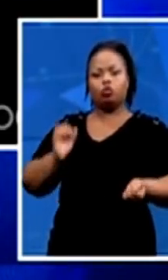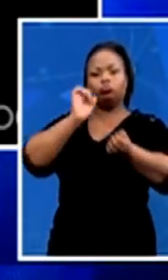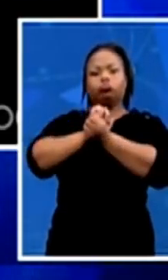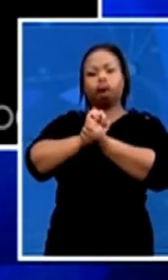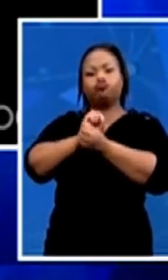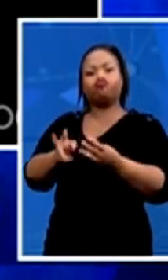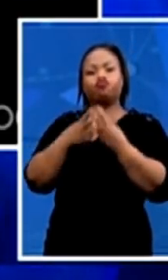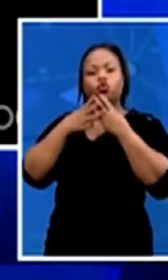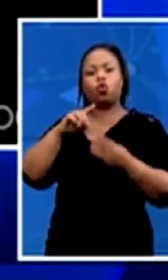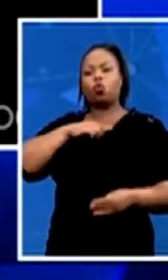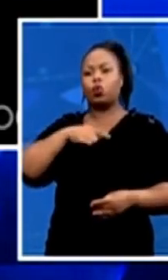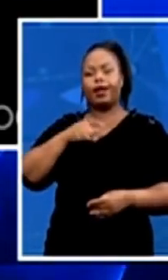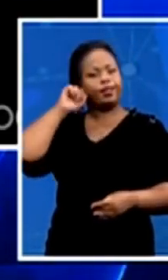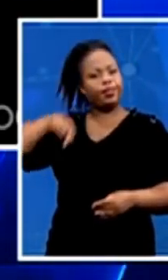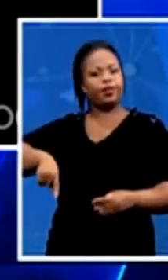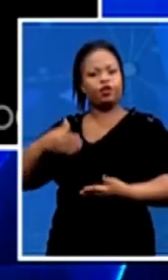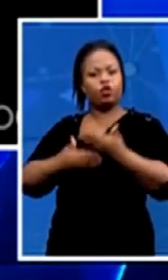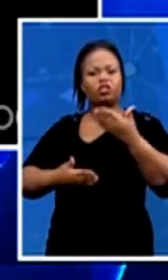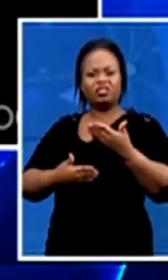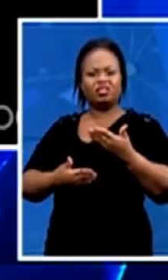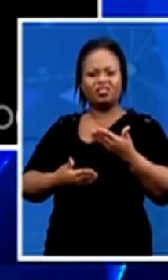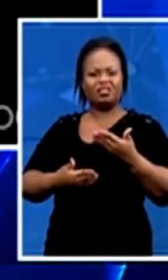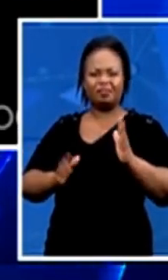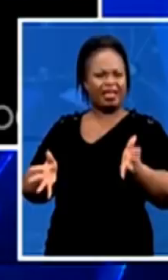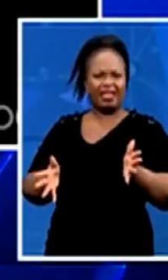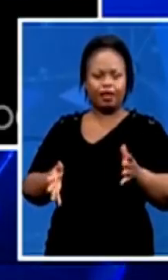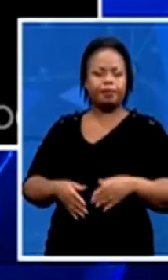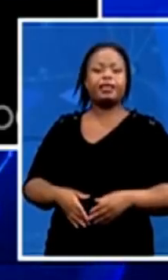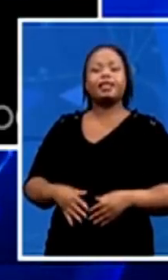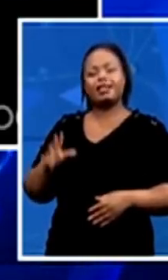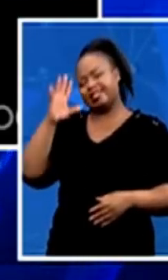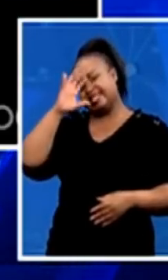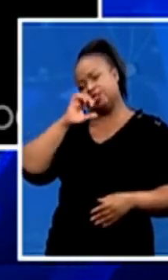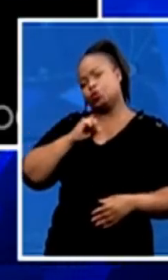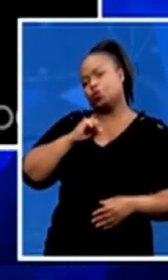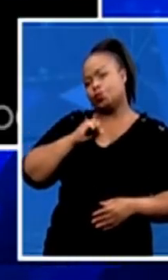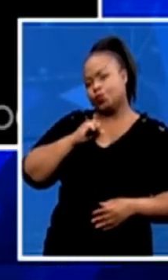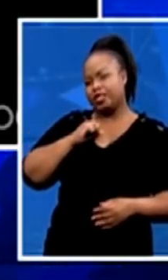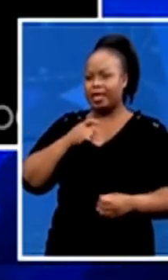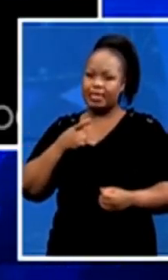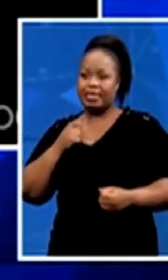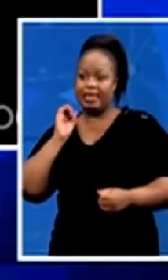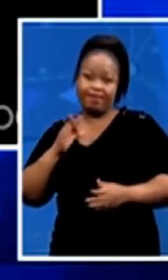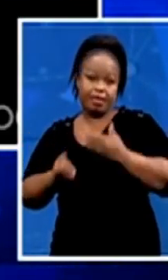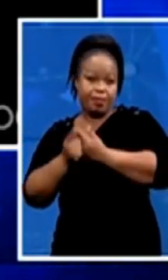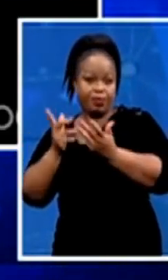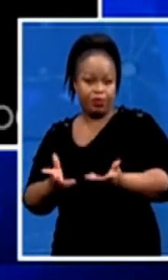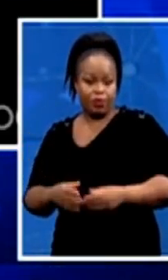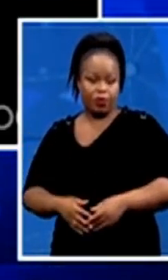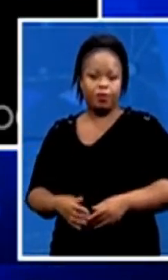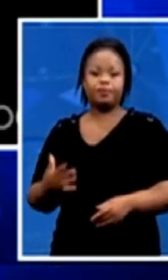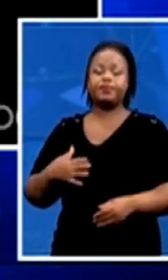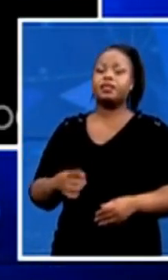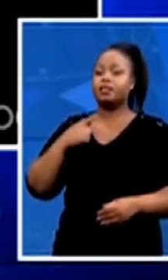the one part. But let's assume for argument's sake that that's the case. The point that brings us here is that